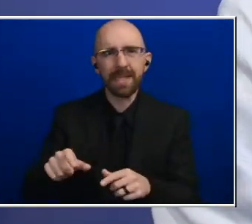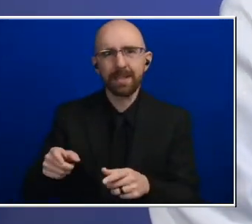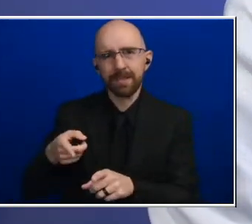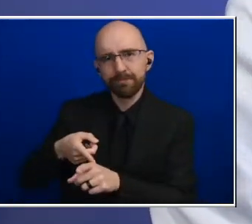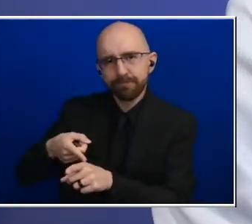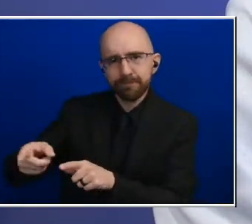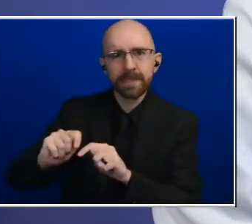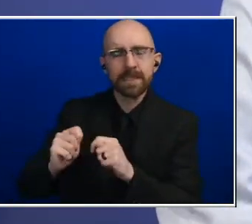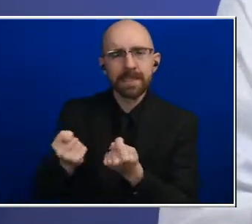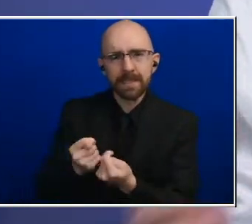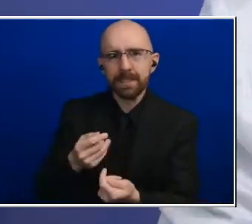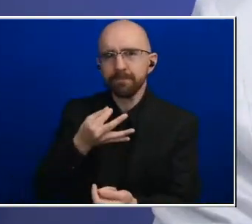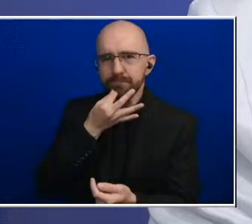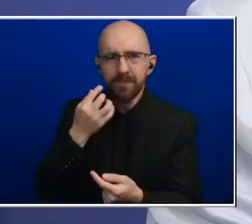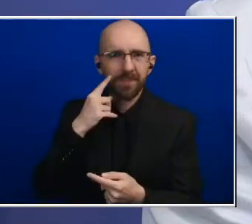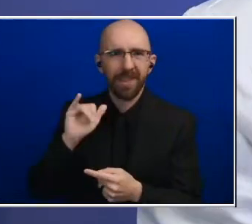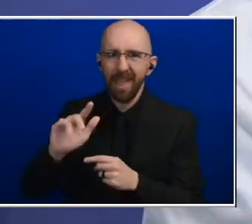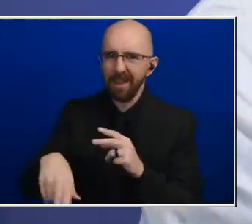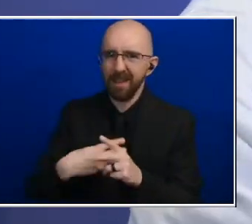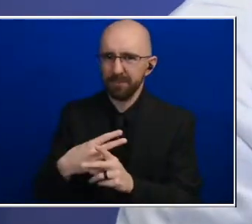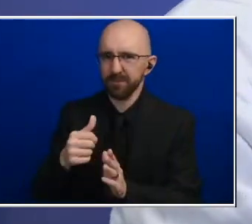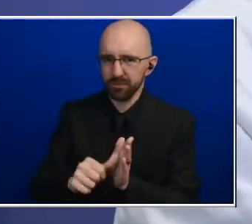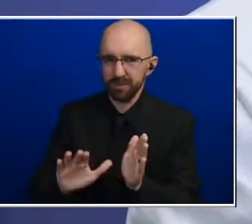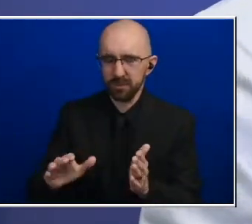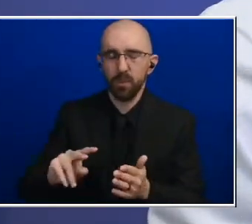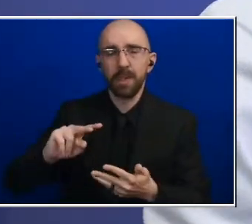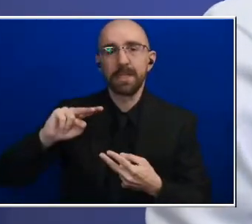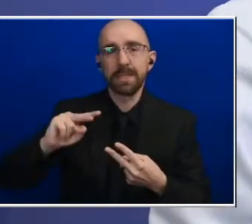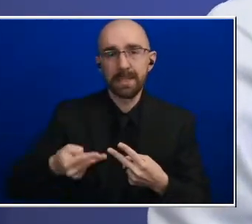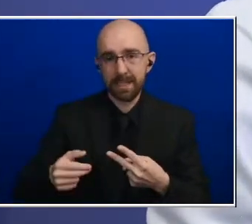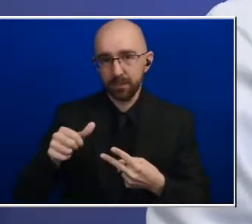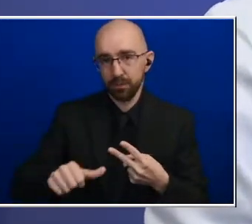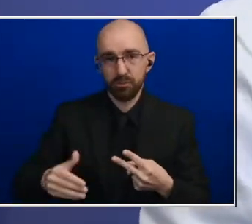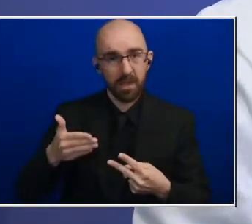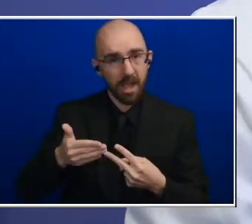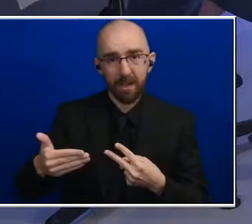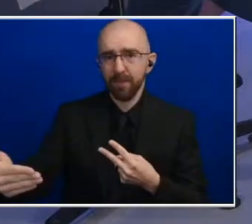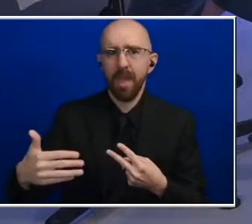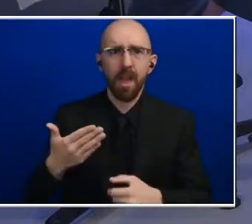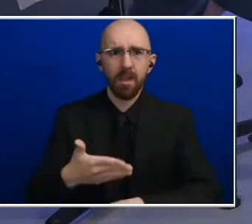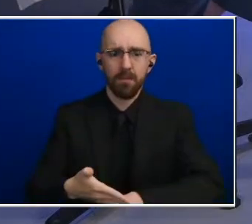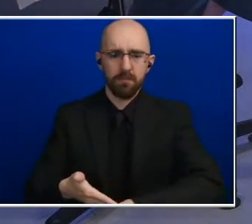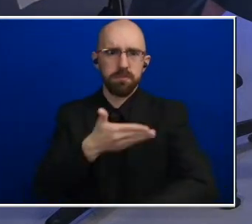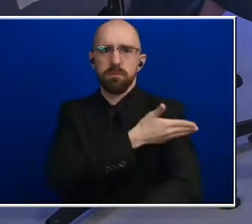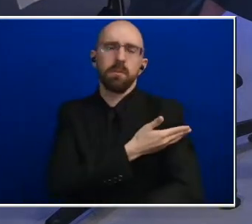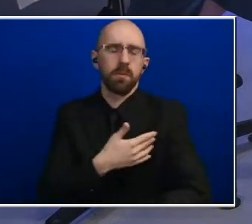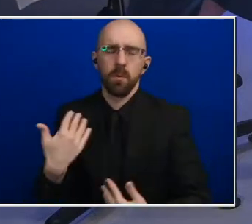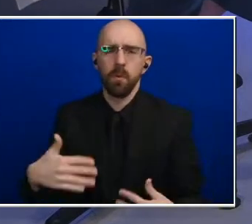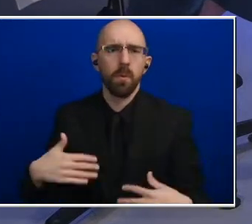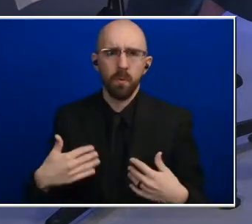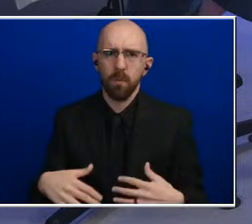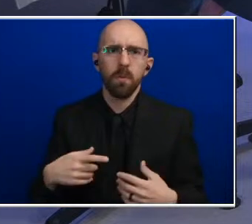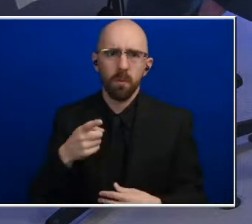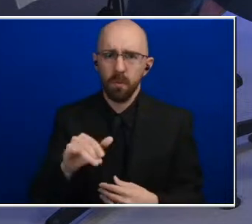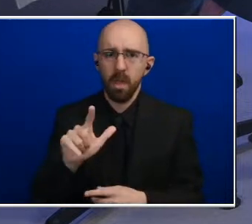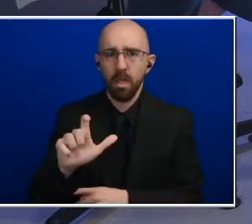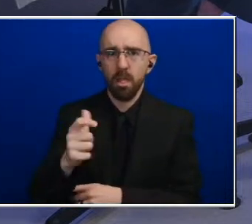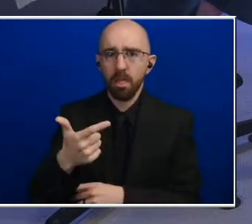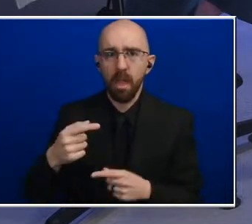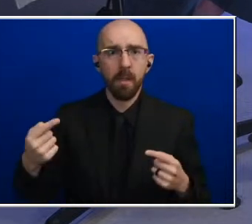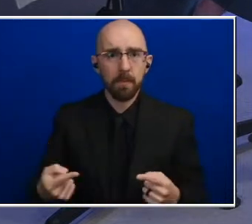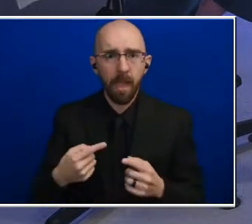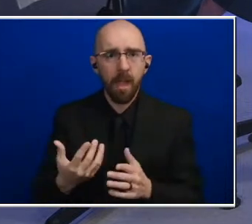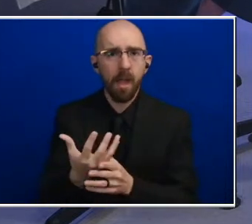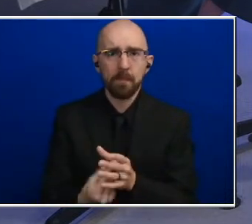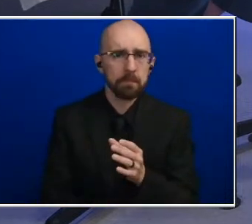him that. So we did that second surgery, and boy, after that, it was a big improvement. You really that leg pain disappeared. He started to